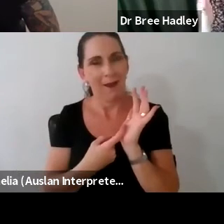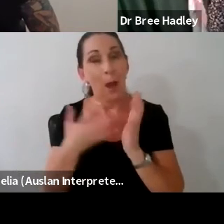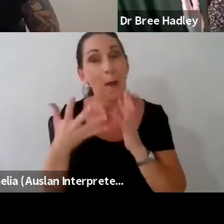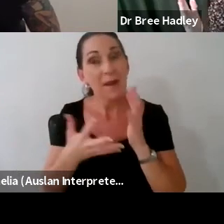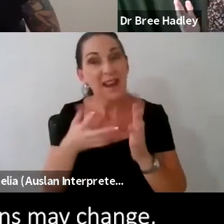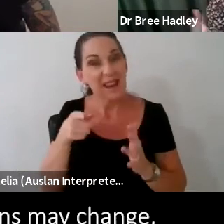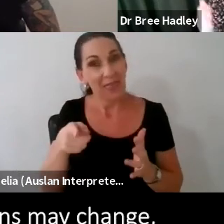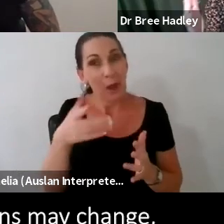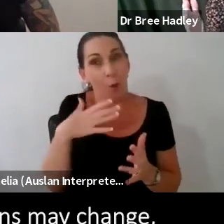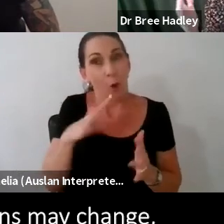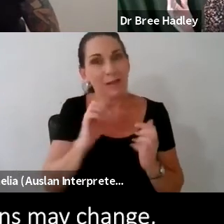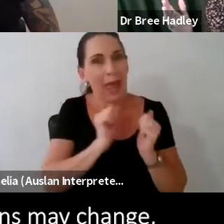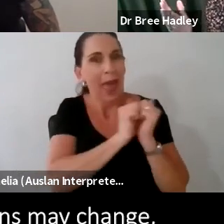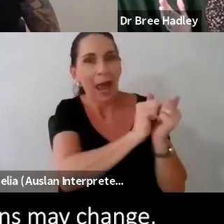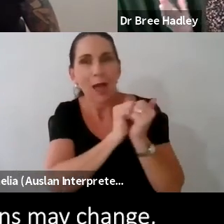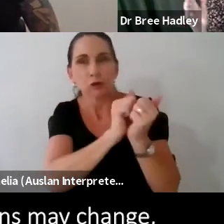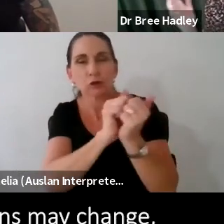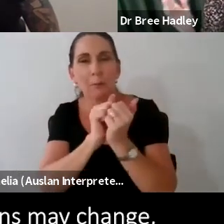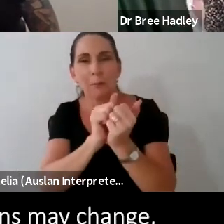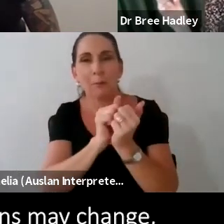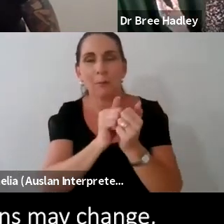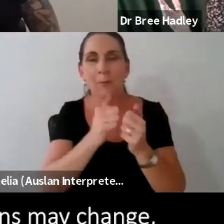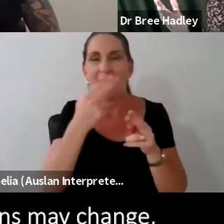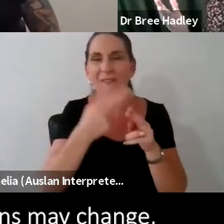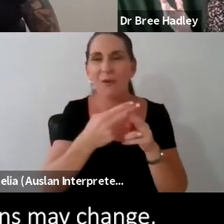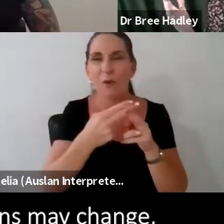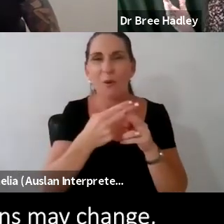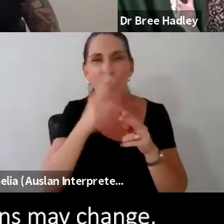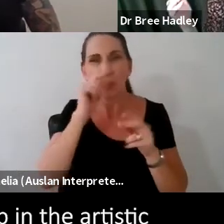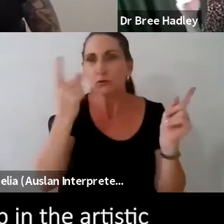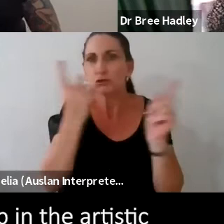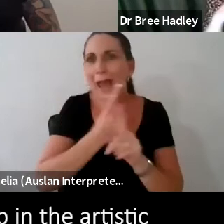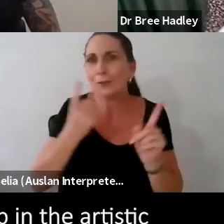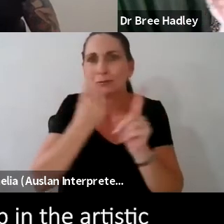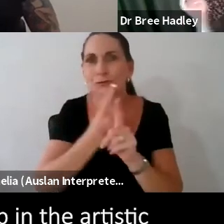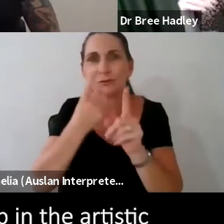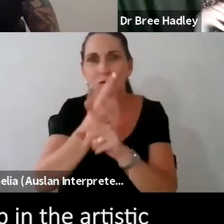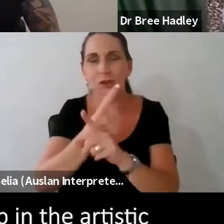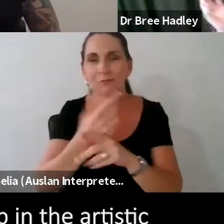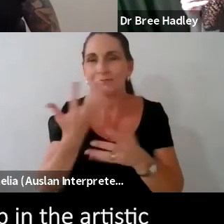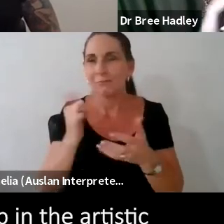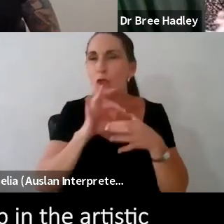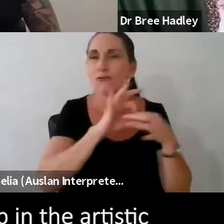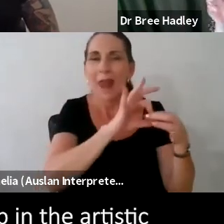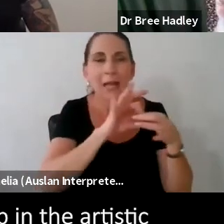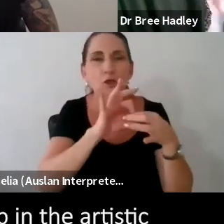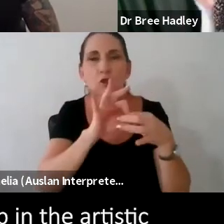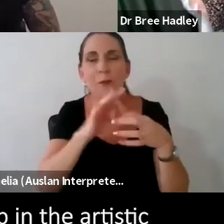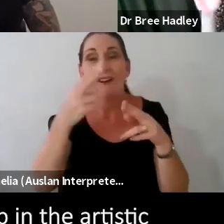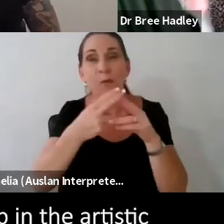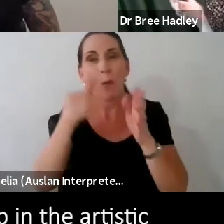allyship that ascends into aesthetic domains may change. Do you know what I mean? Like the relationship in the artistic